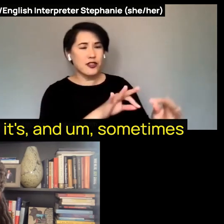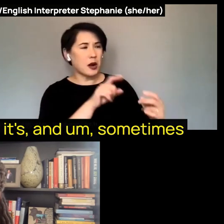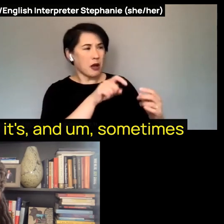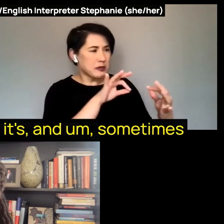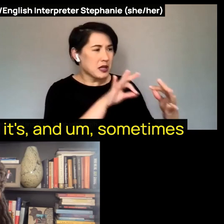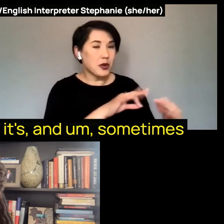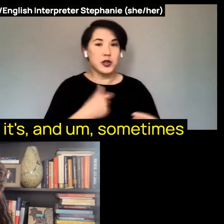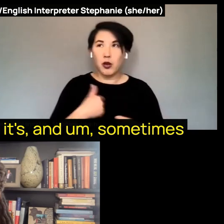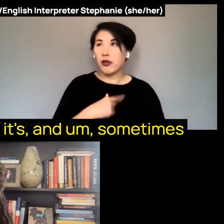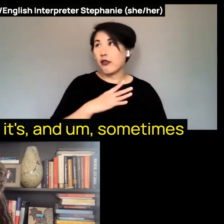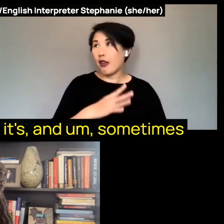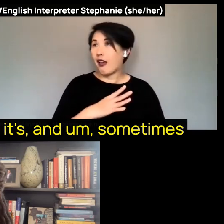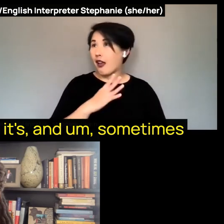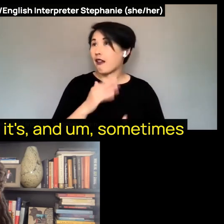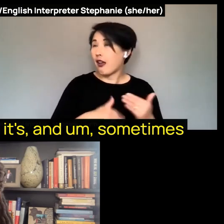a certain level.